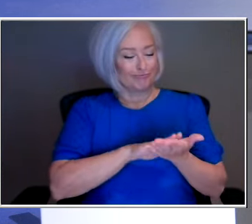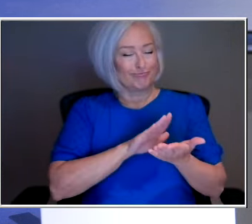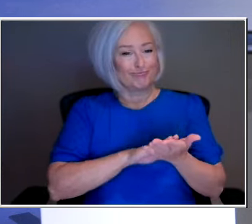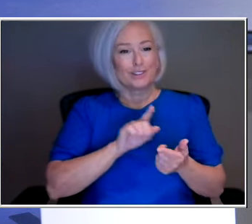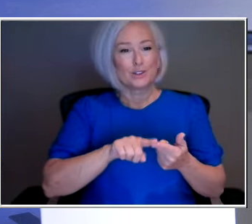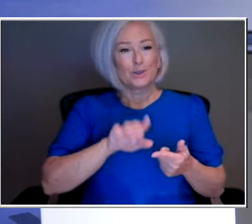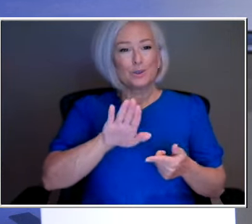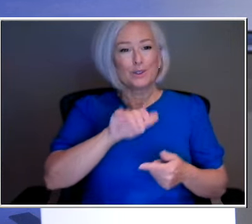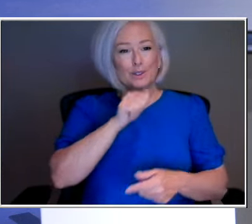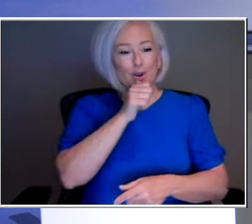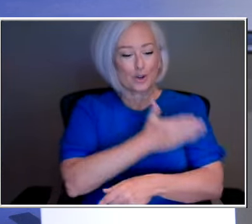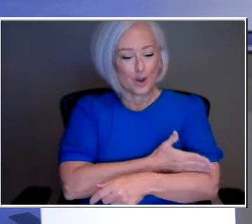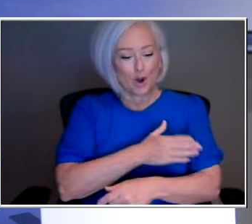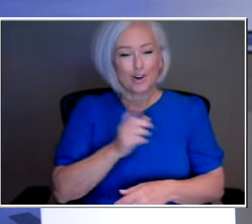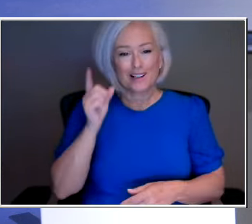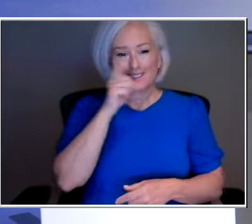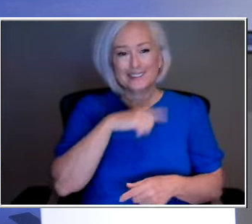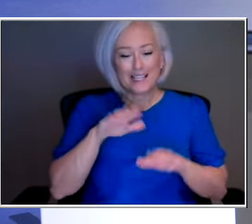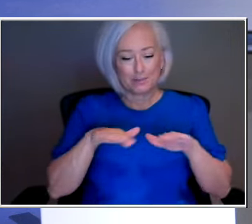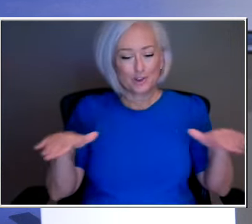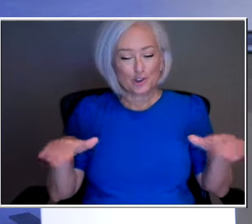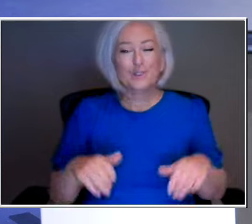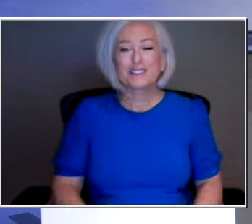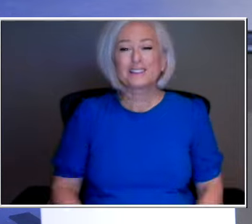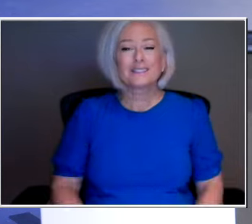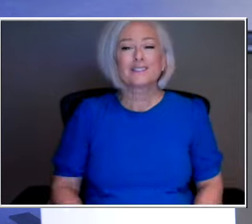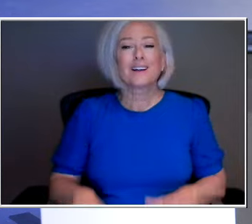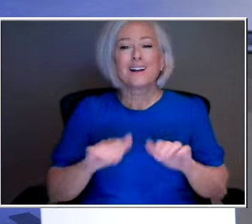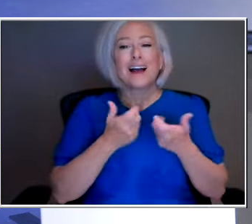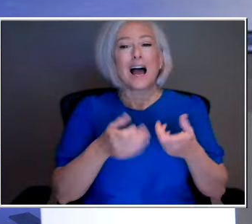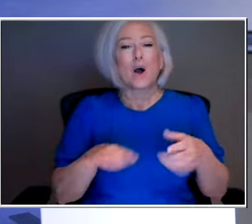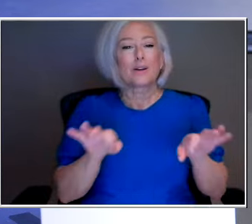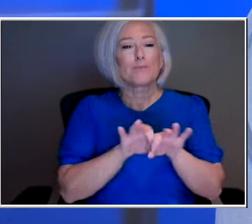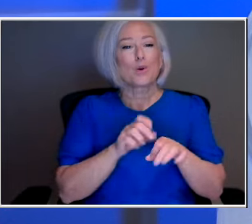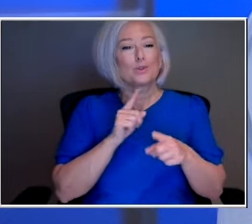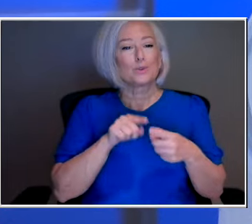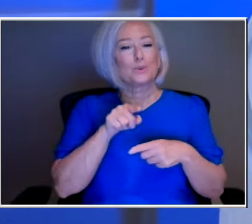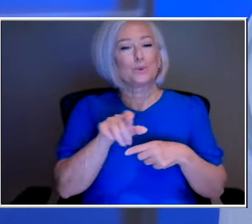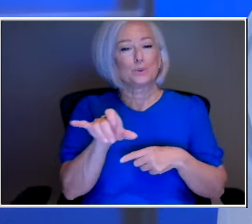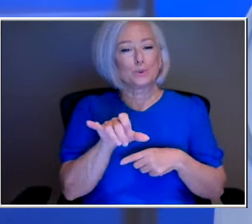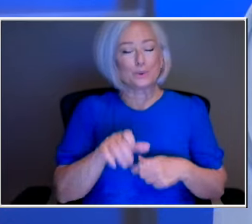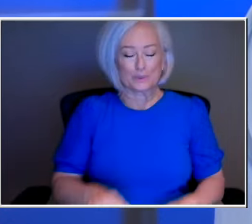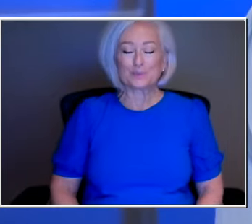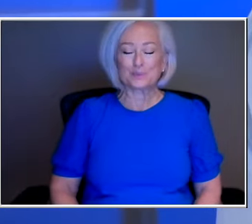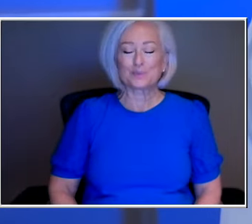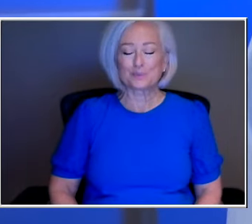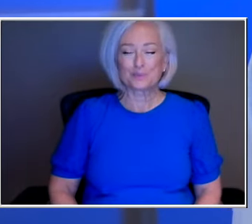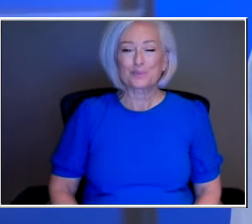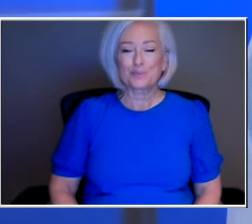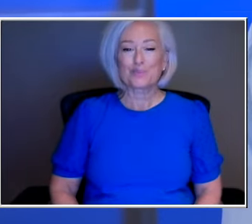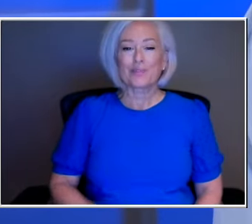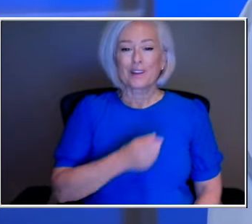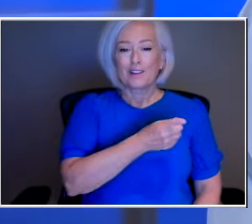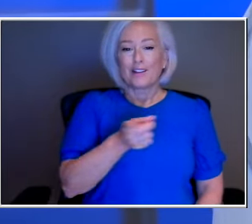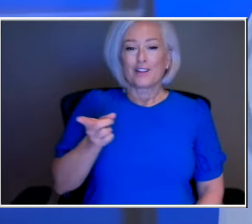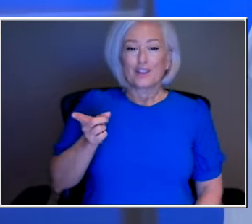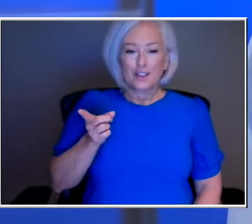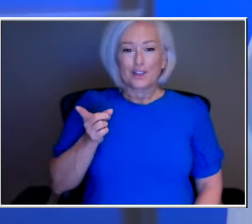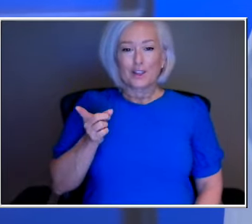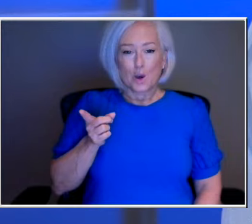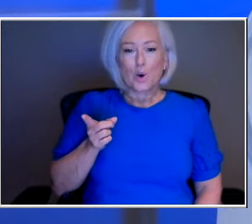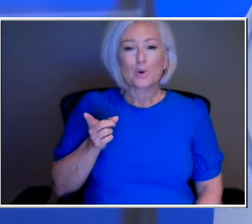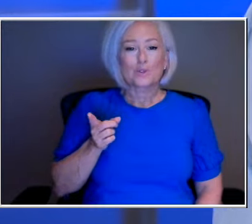photos that we just ran through. How important were they through all of this? Yeah, they were, I think, and we'll get to talk about friends